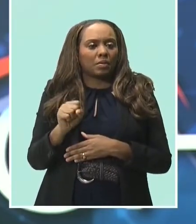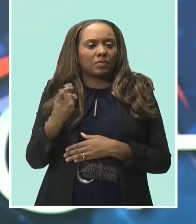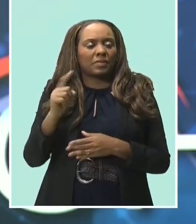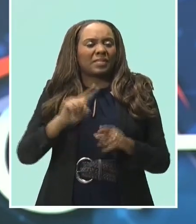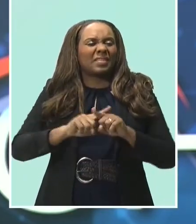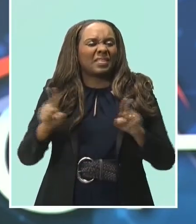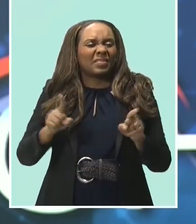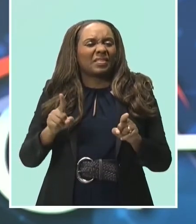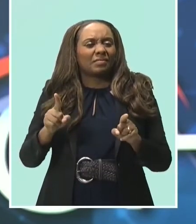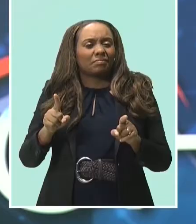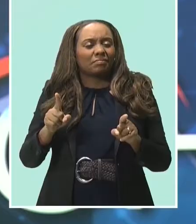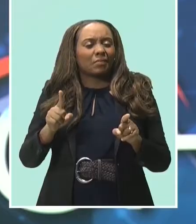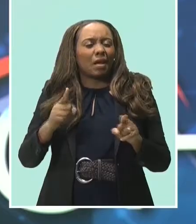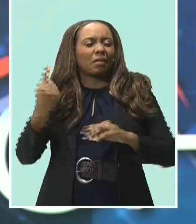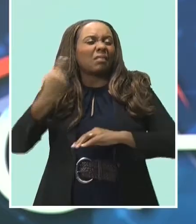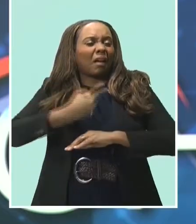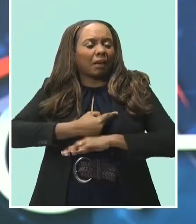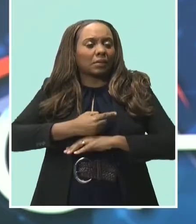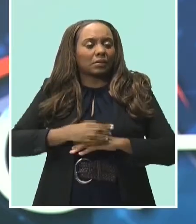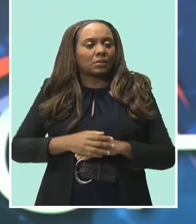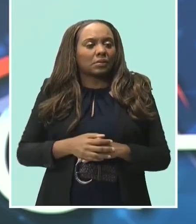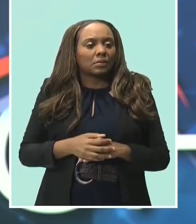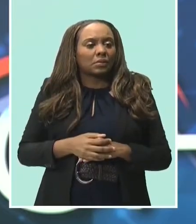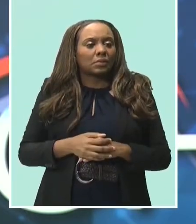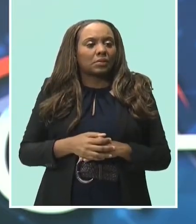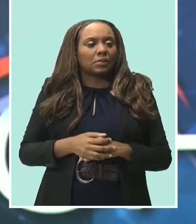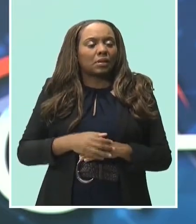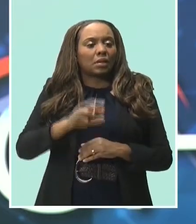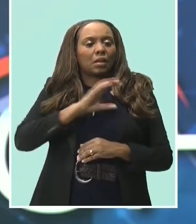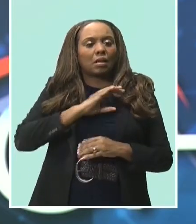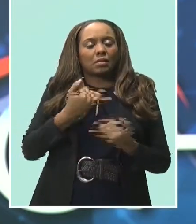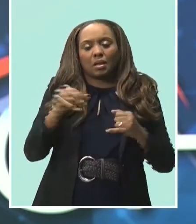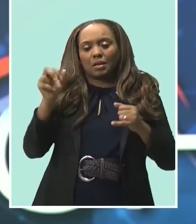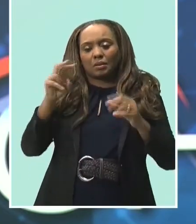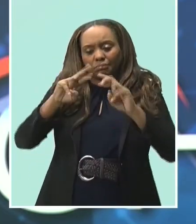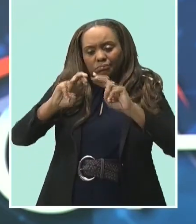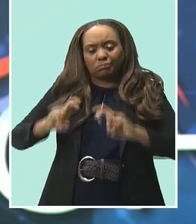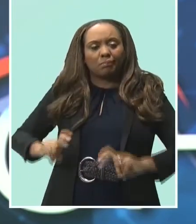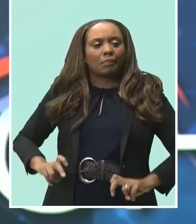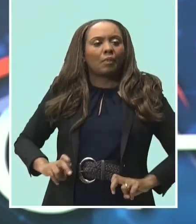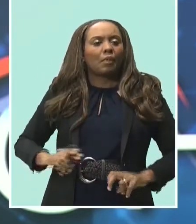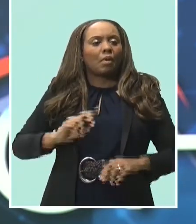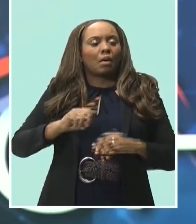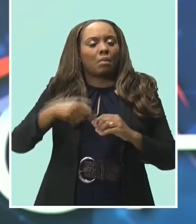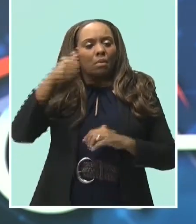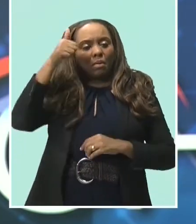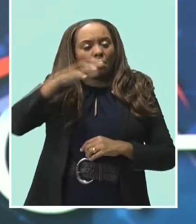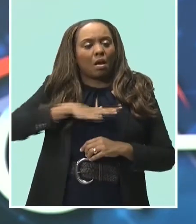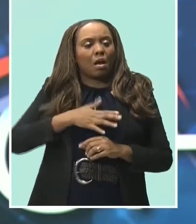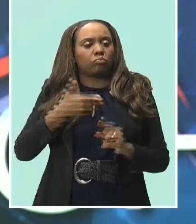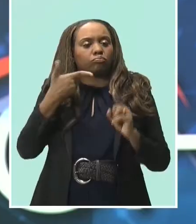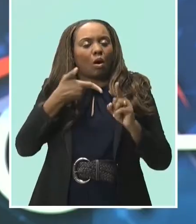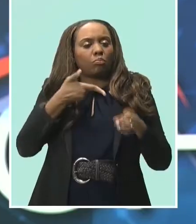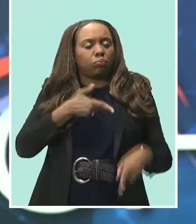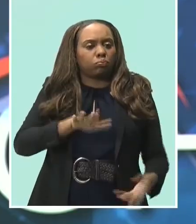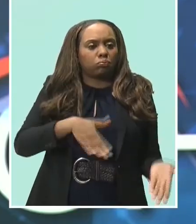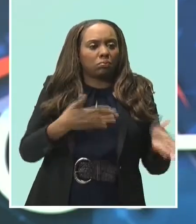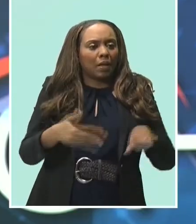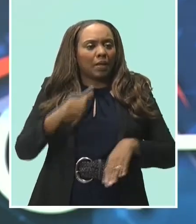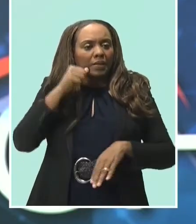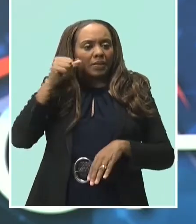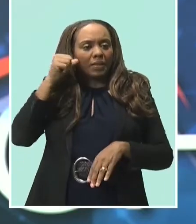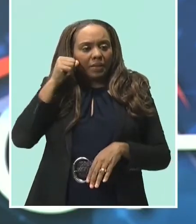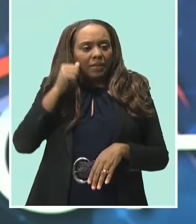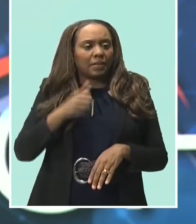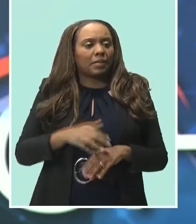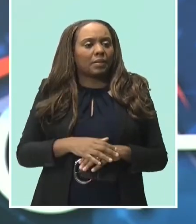out investigations into the shooting death of 28-year-old Kadeem Ramon Brathwaite of Butlers Avenue, Spooners Hill, St. Michael, which occurred at Pioneer Road,